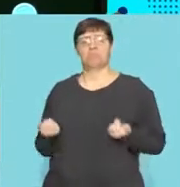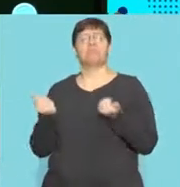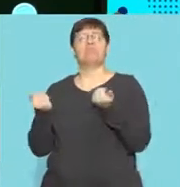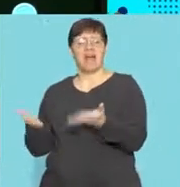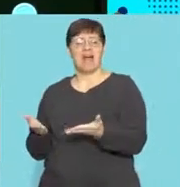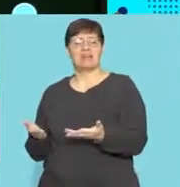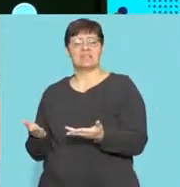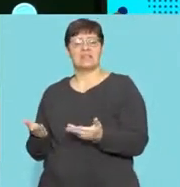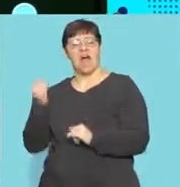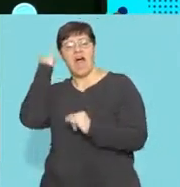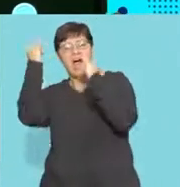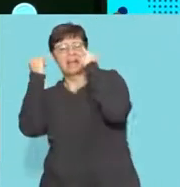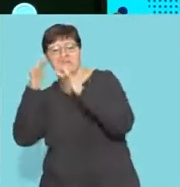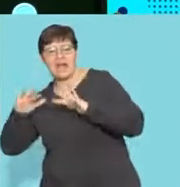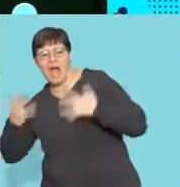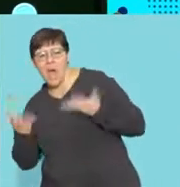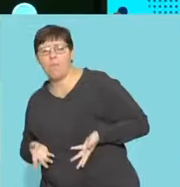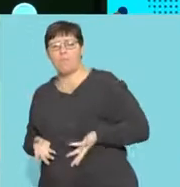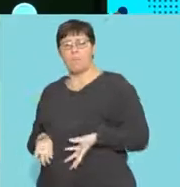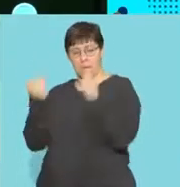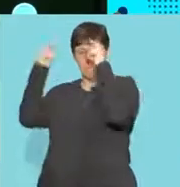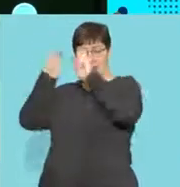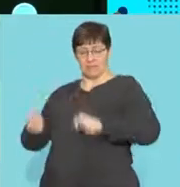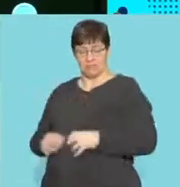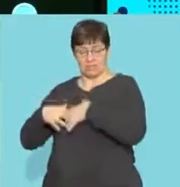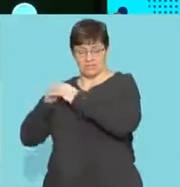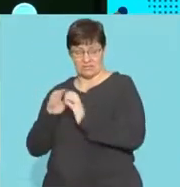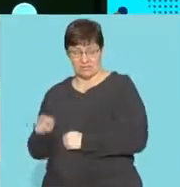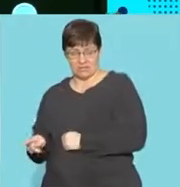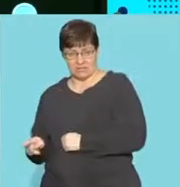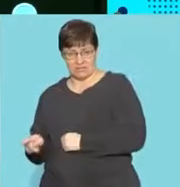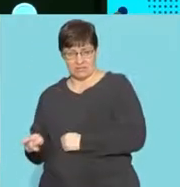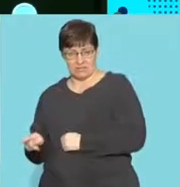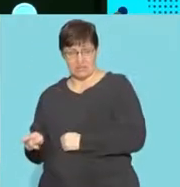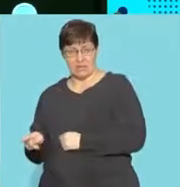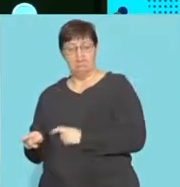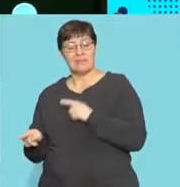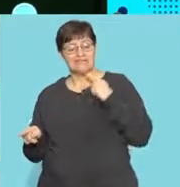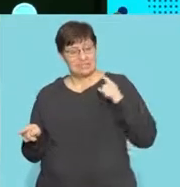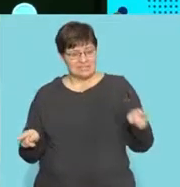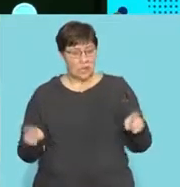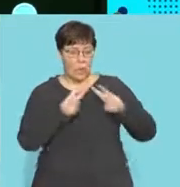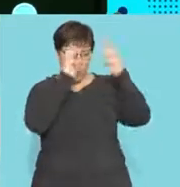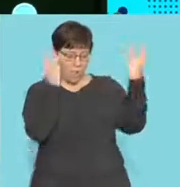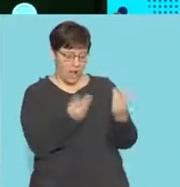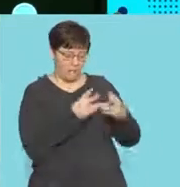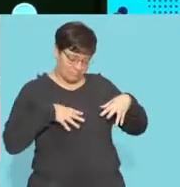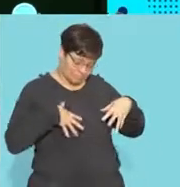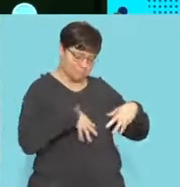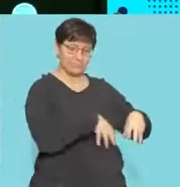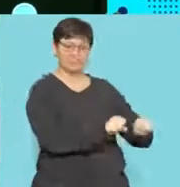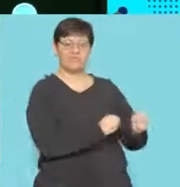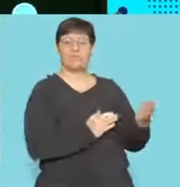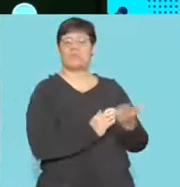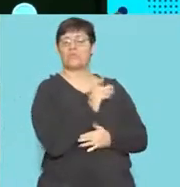with ideas about how to get electricity. But that's largely been taken over in the world today, perhaps